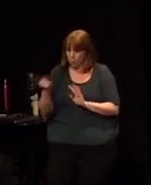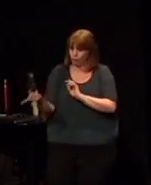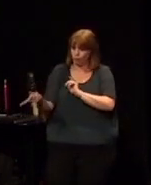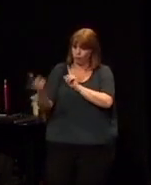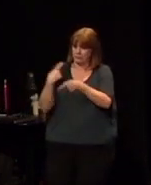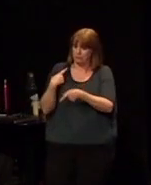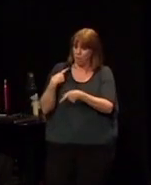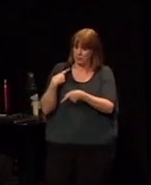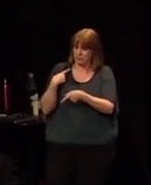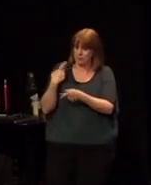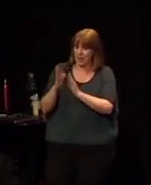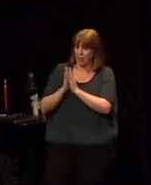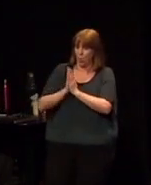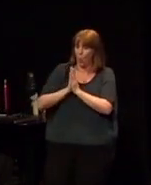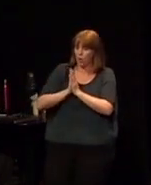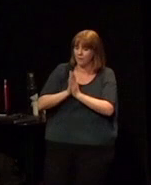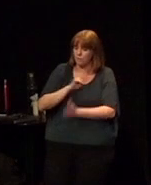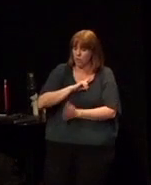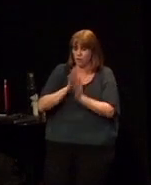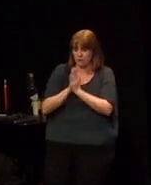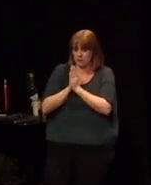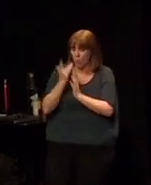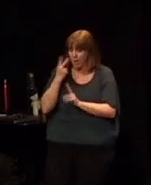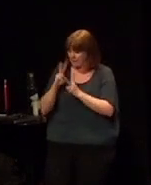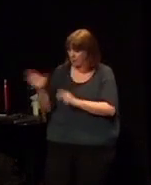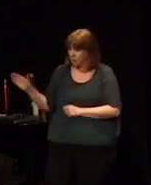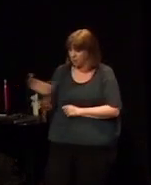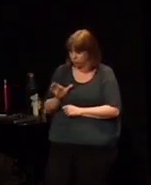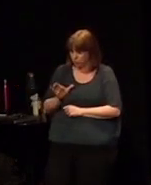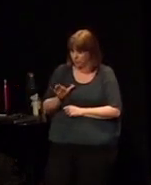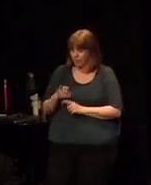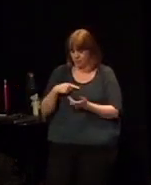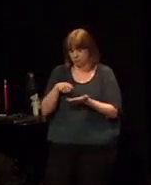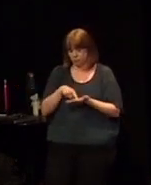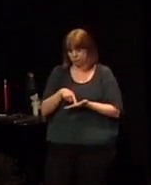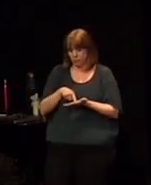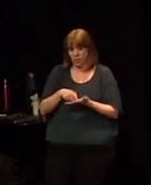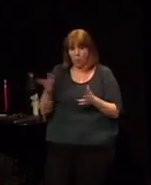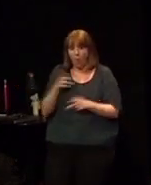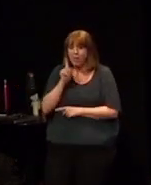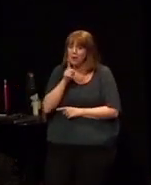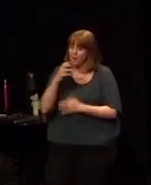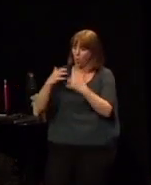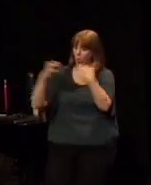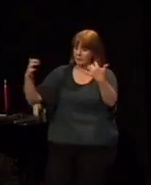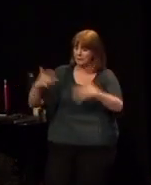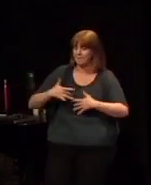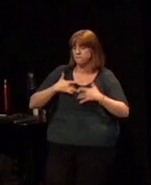response to worship, like in religious settings where an interpreter was present, and the findings said that all the hearing audience felt